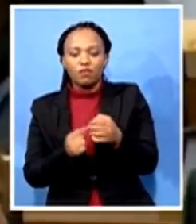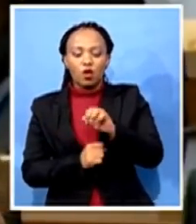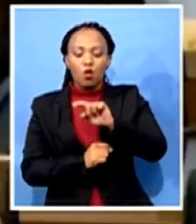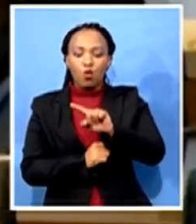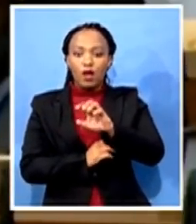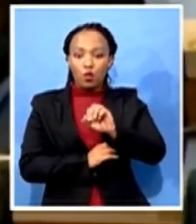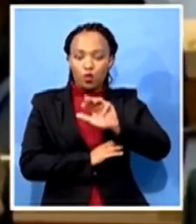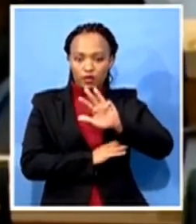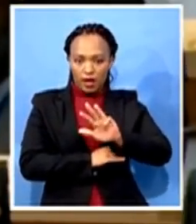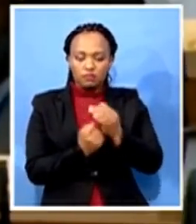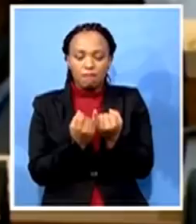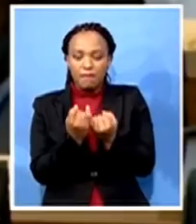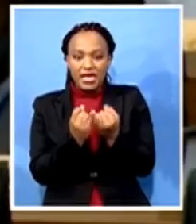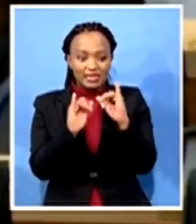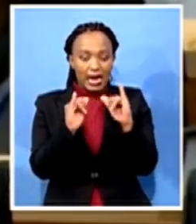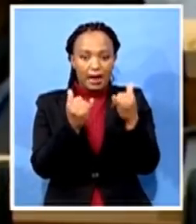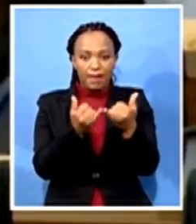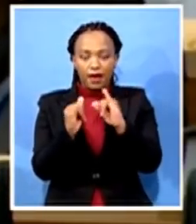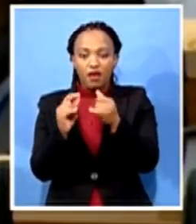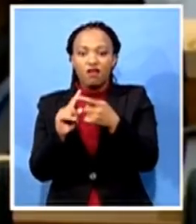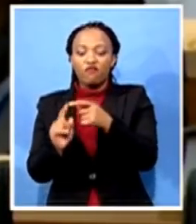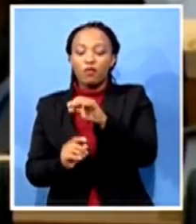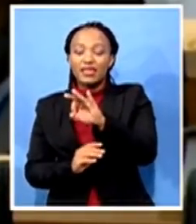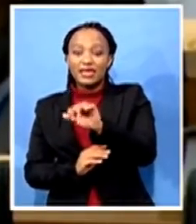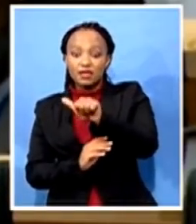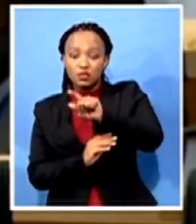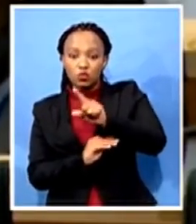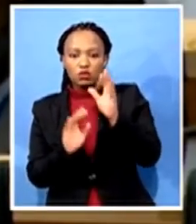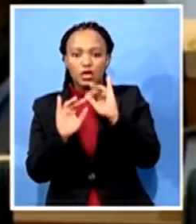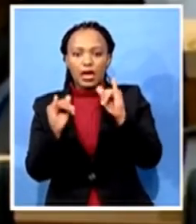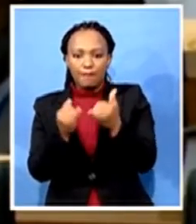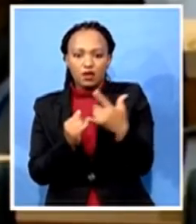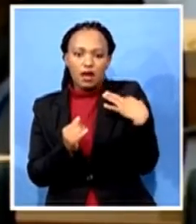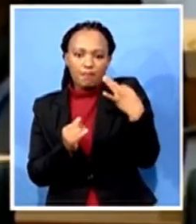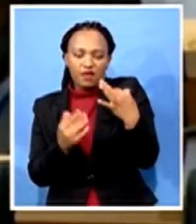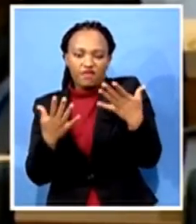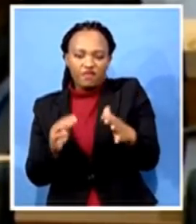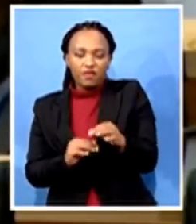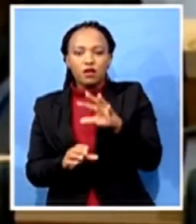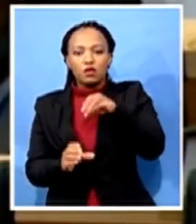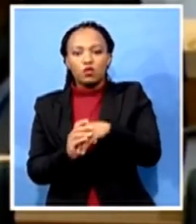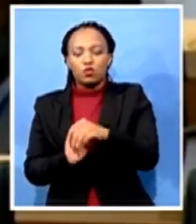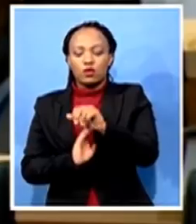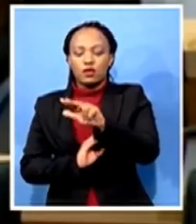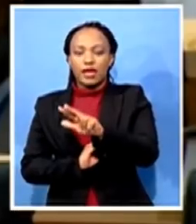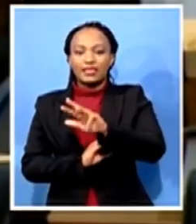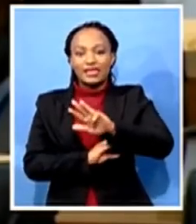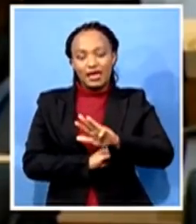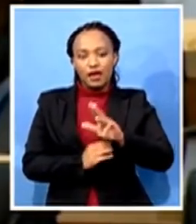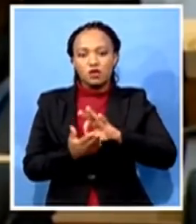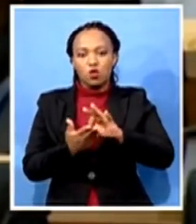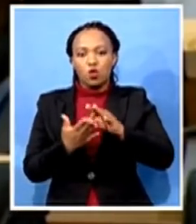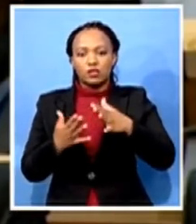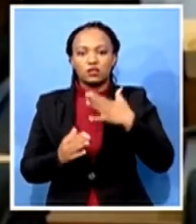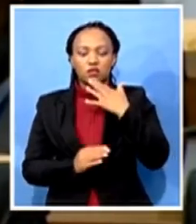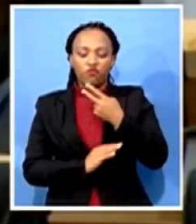the 361, including 81 from established contractors and 28 from emerging contractors,